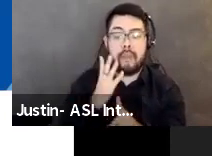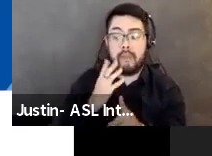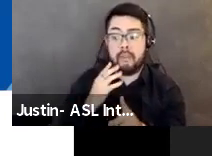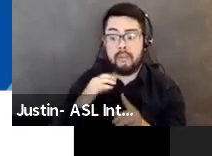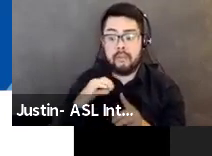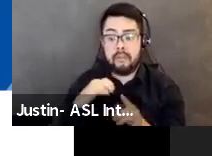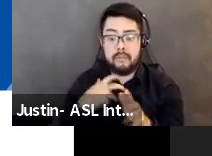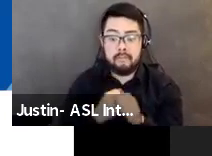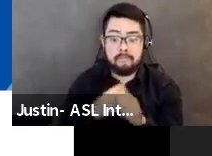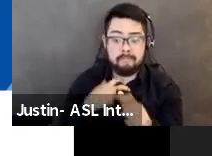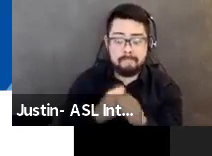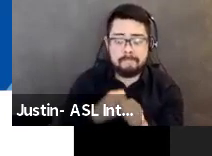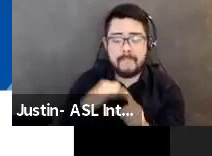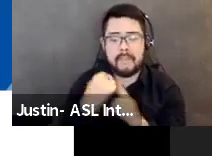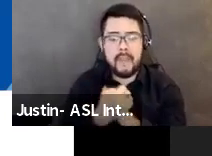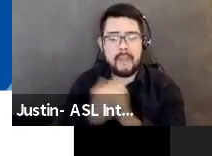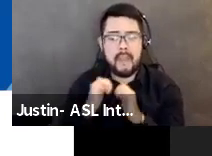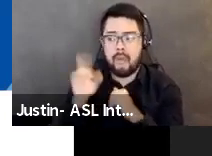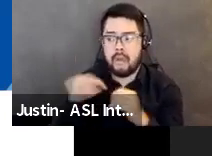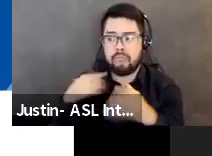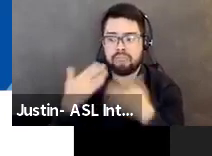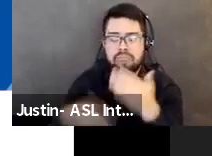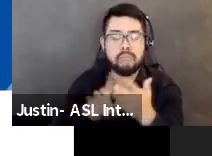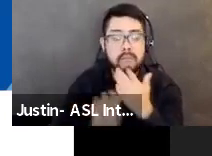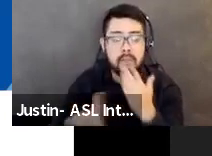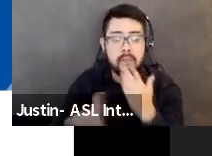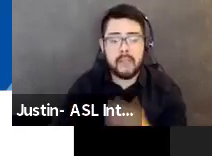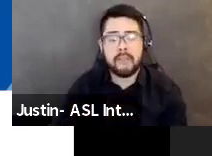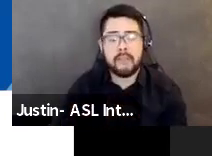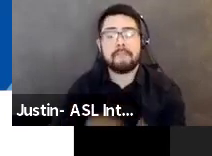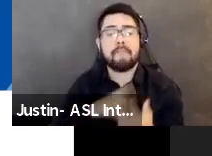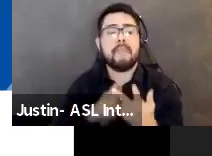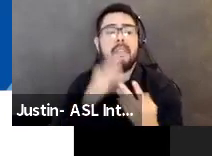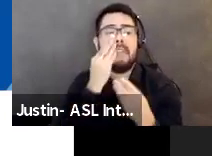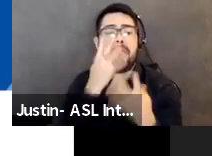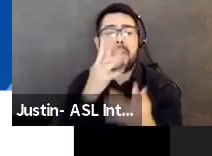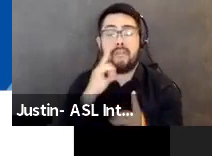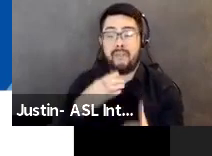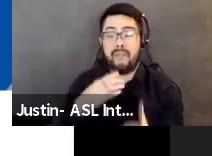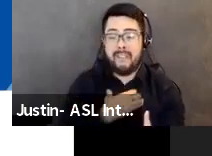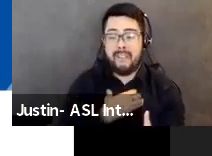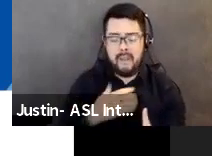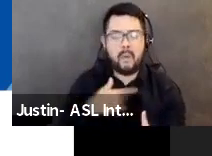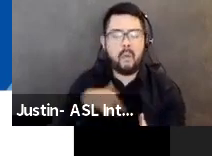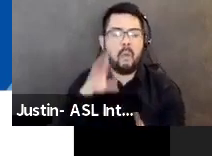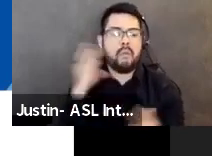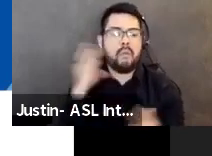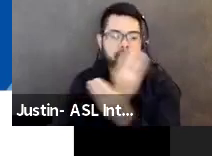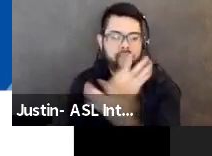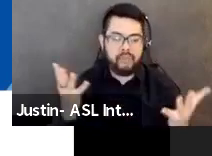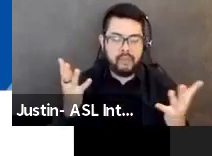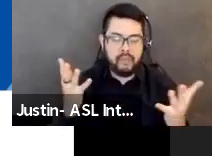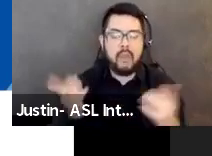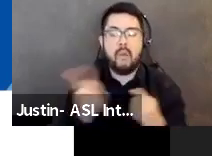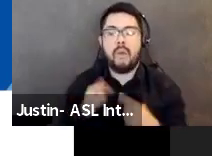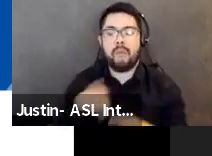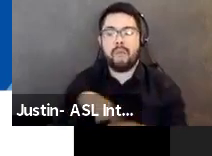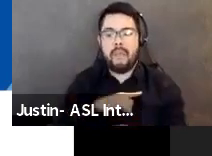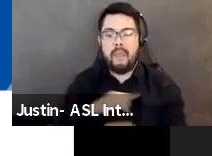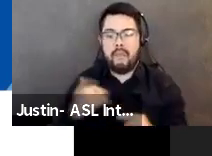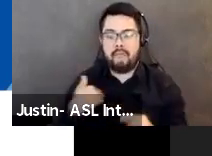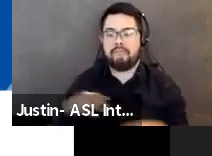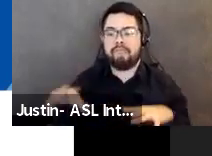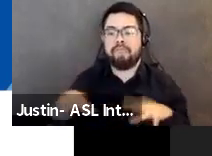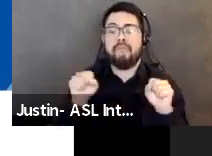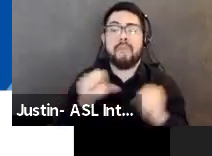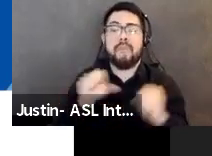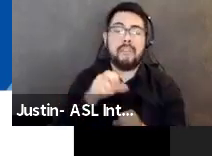the handling of the investigations information on the complaints will be shared during our regular cps cbd